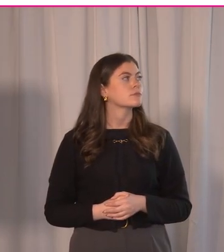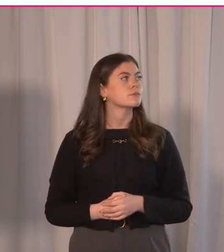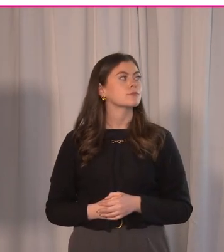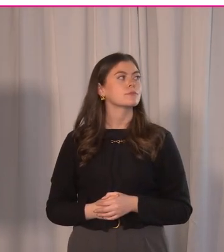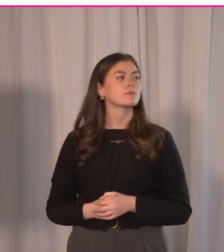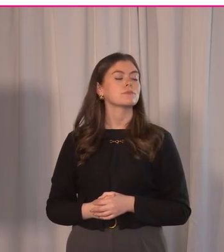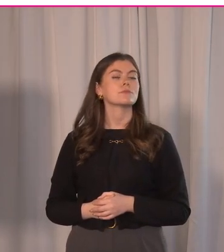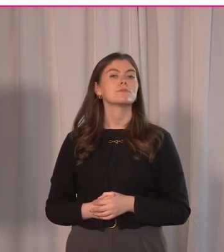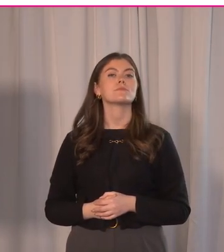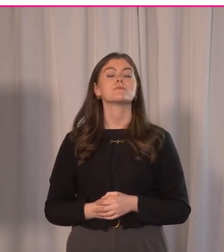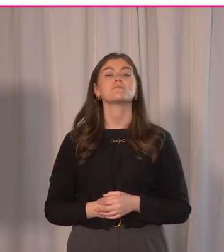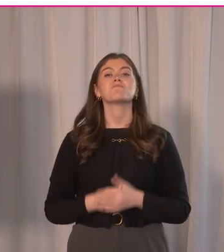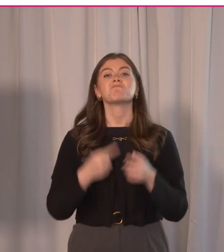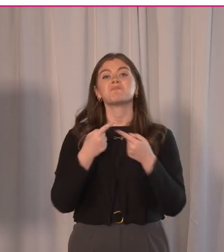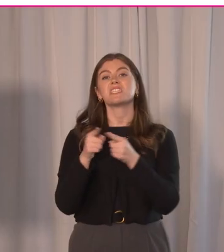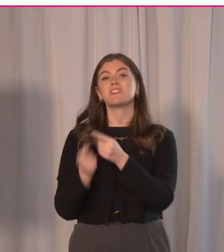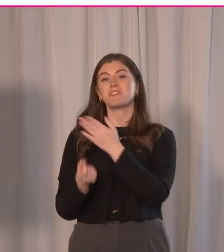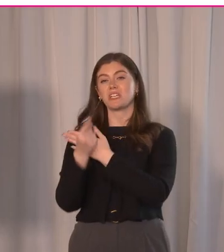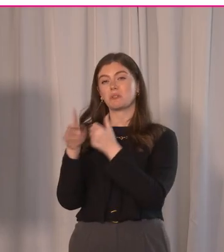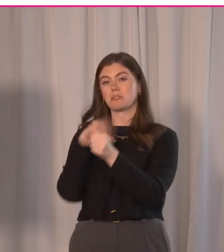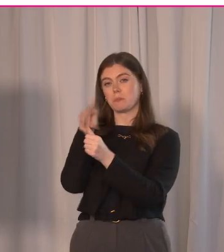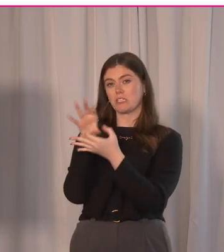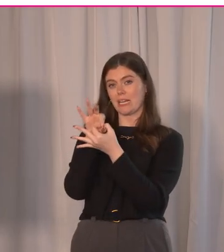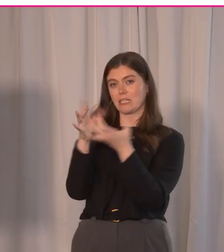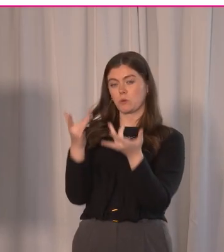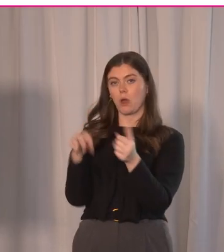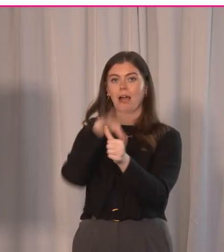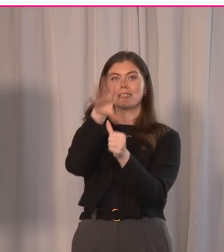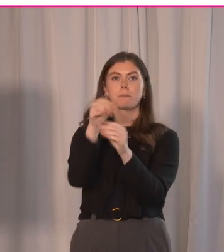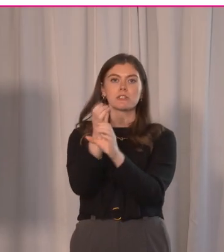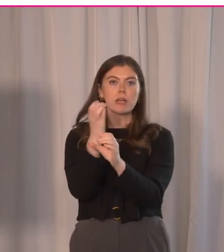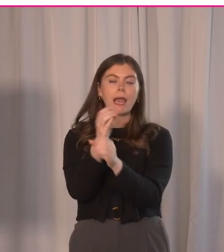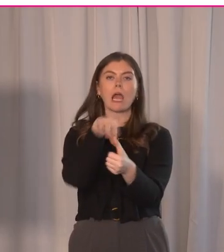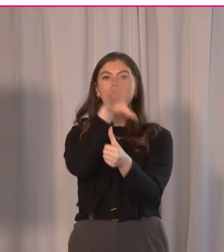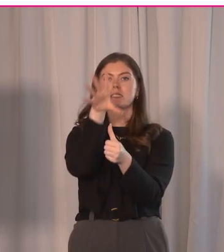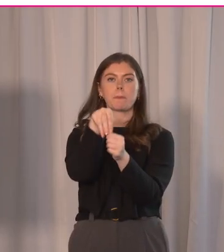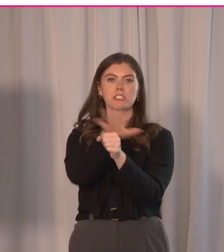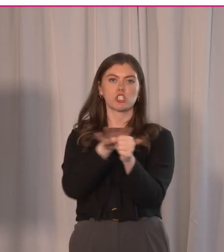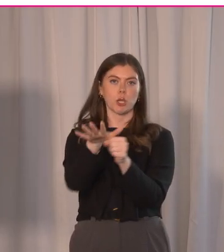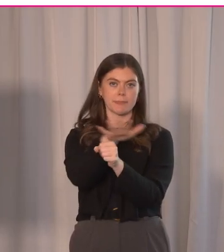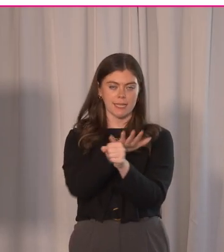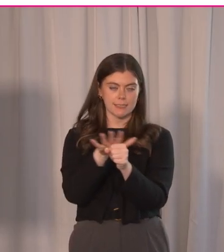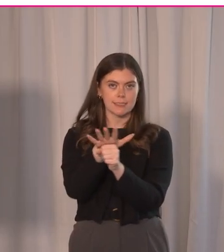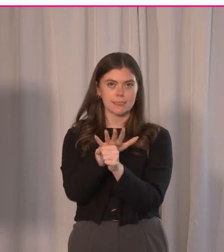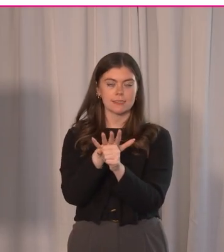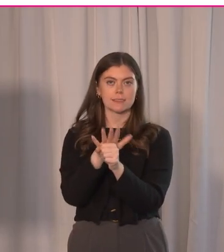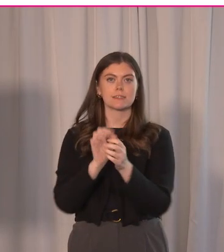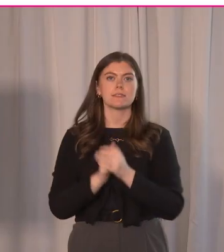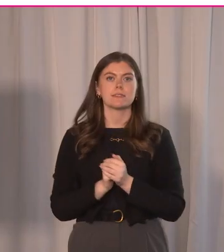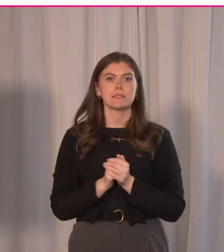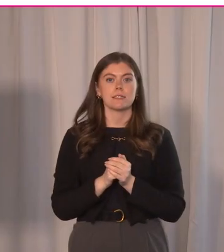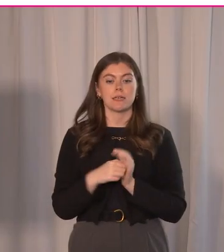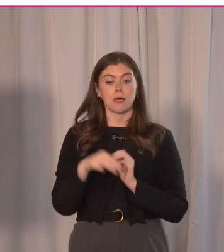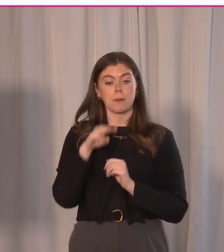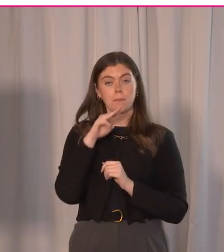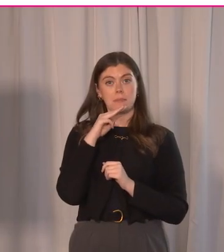There were other issues, and particularly for things like special care or special circumstances, where there are intercoms on